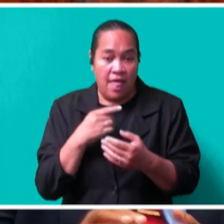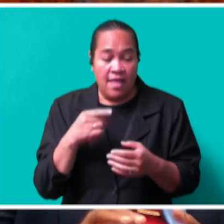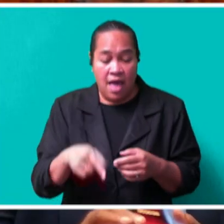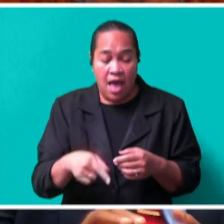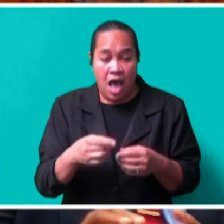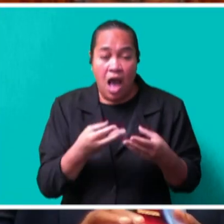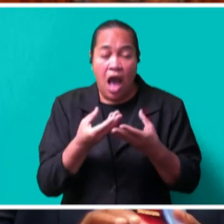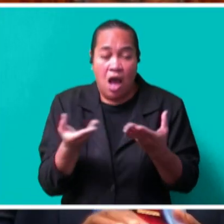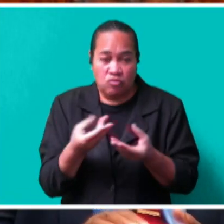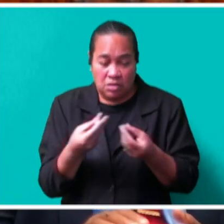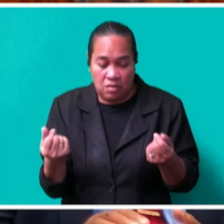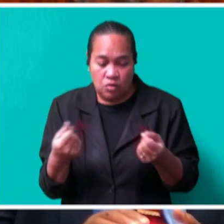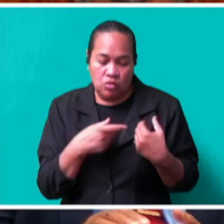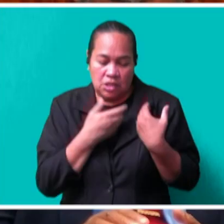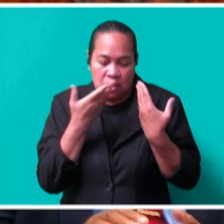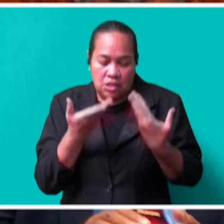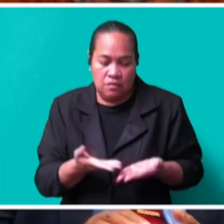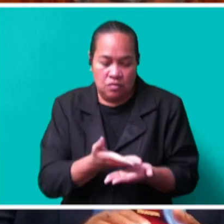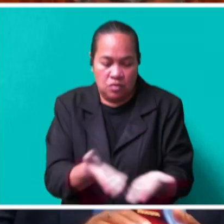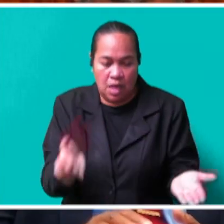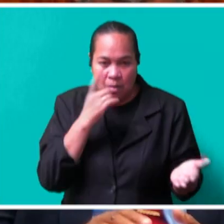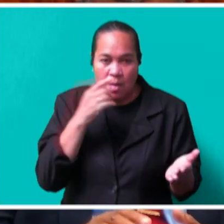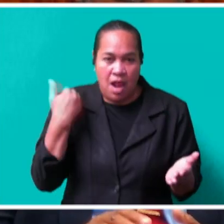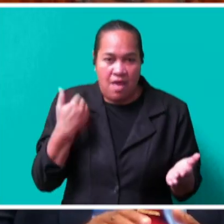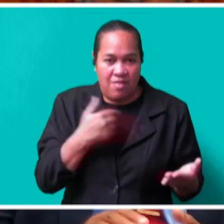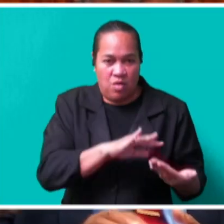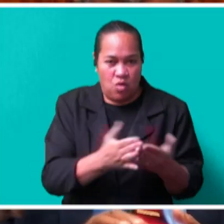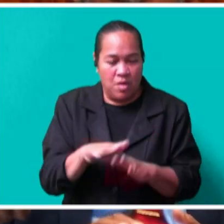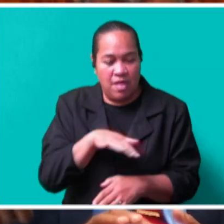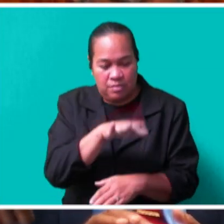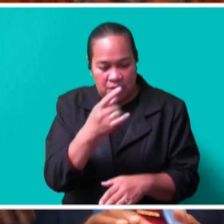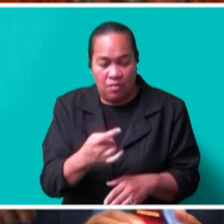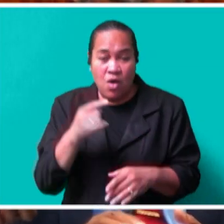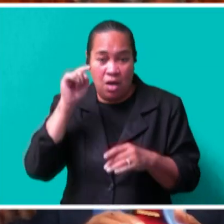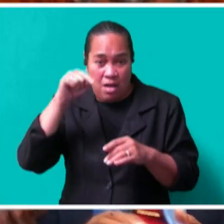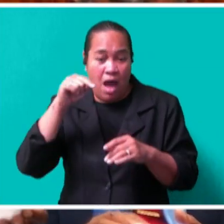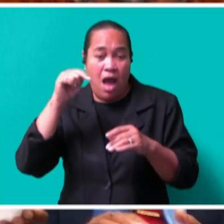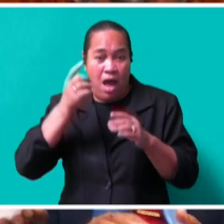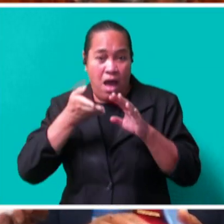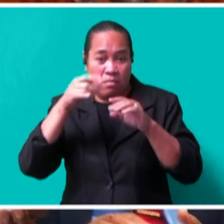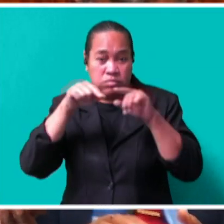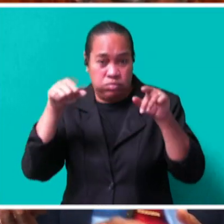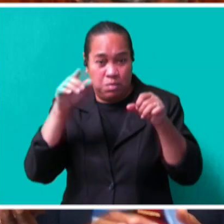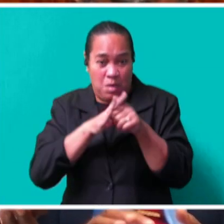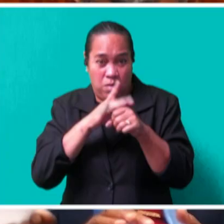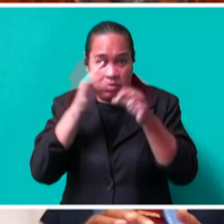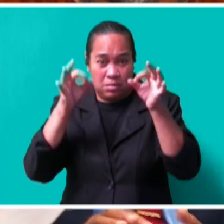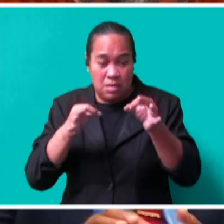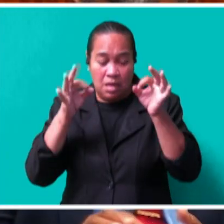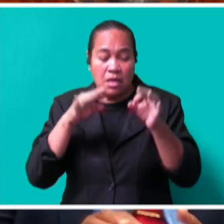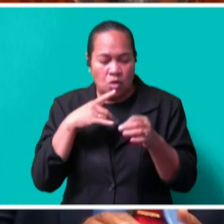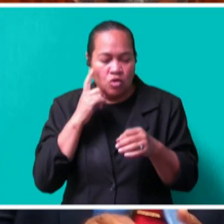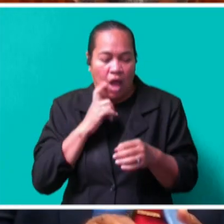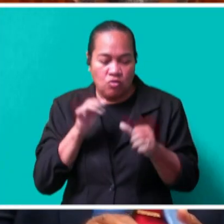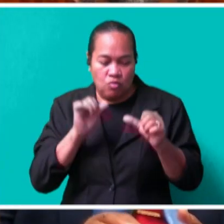in the lived experience of the people they aim to protect, while also integrating